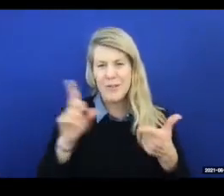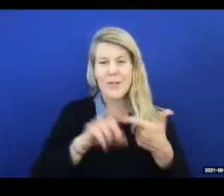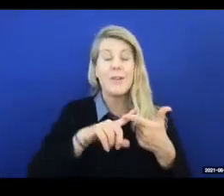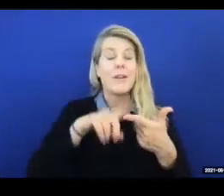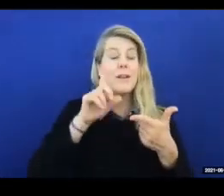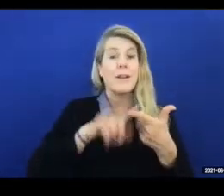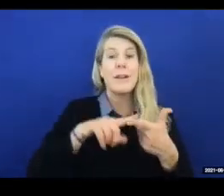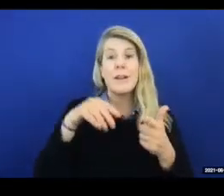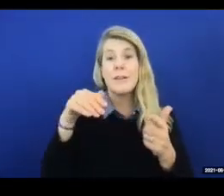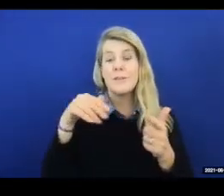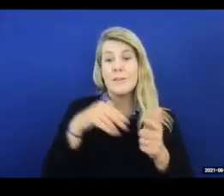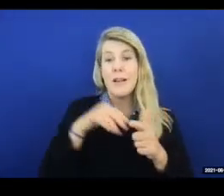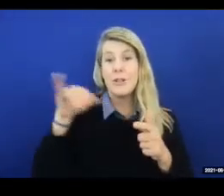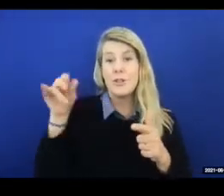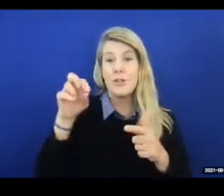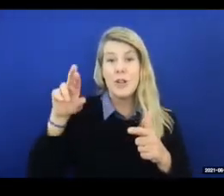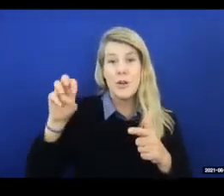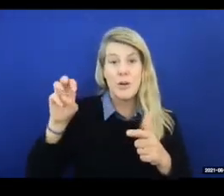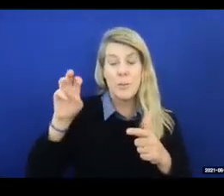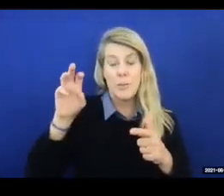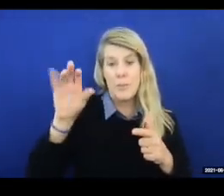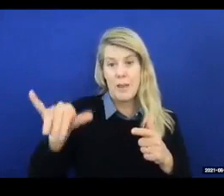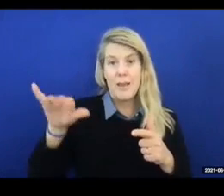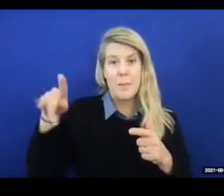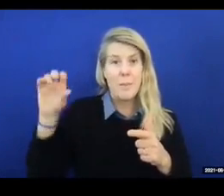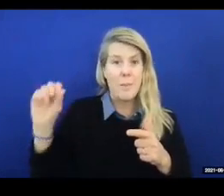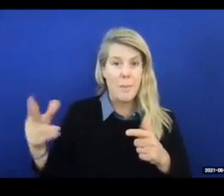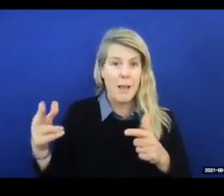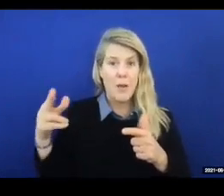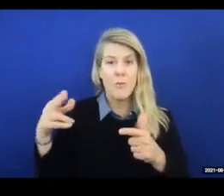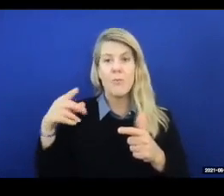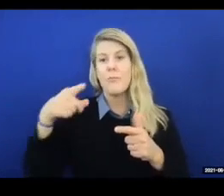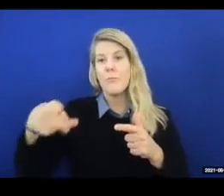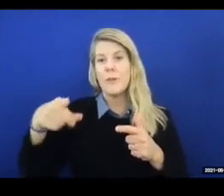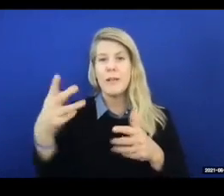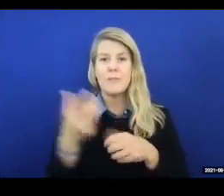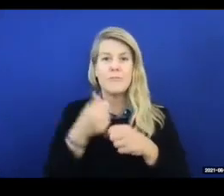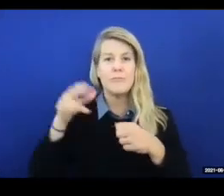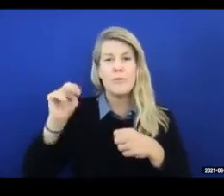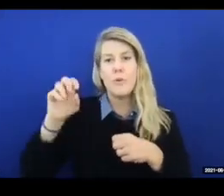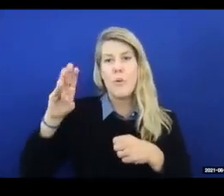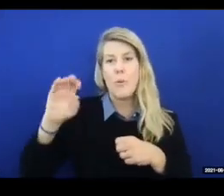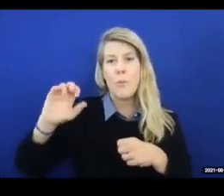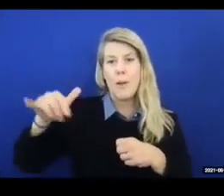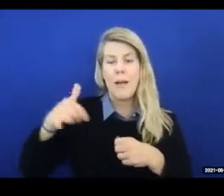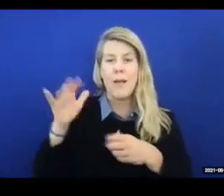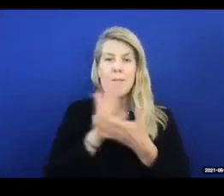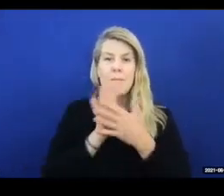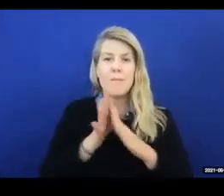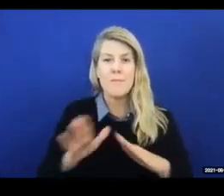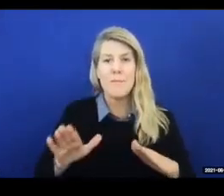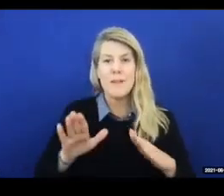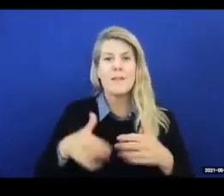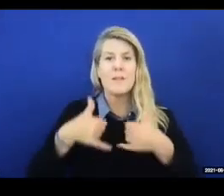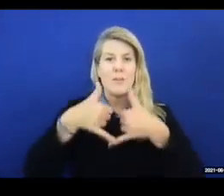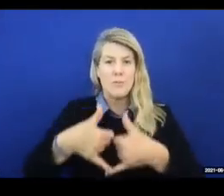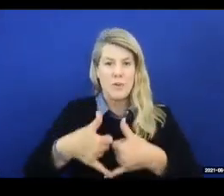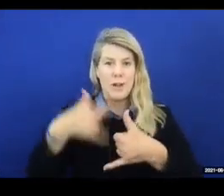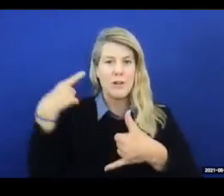governor, Dr. Jeremy Powell, co-recipient of the 2007 Nobel Peace Prize for Climate